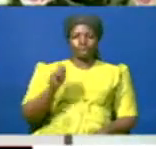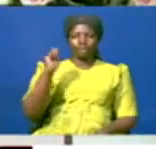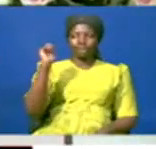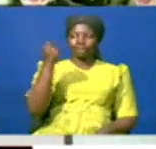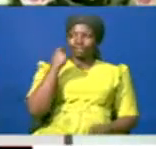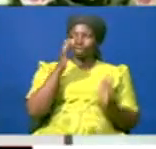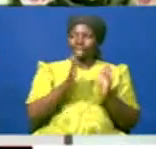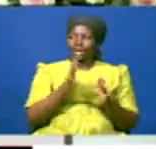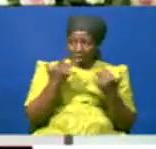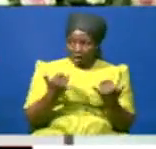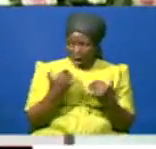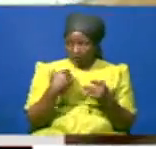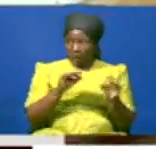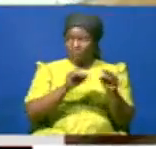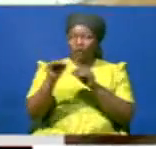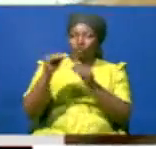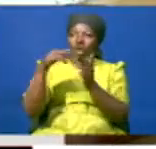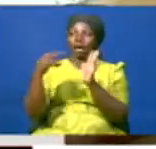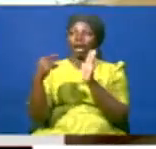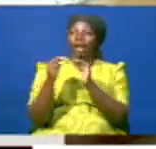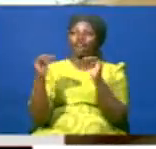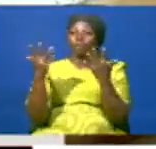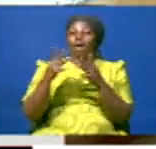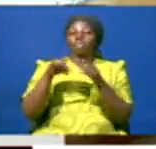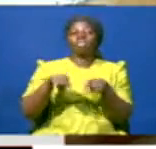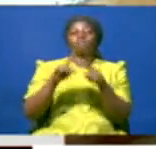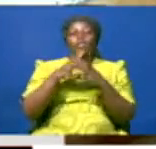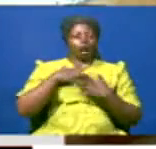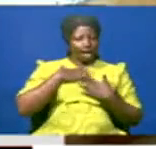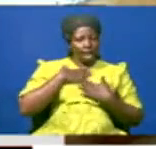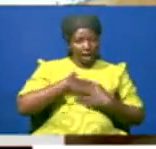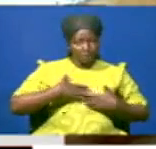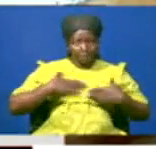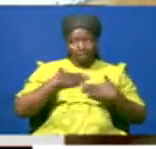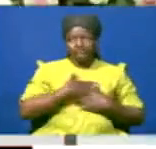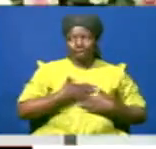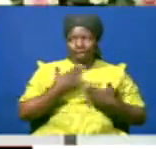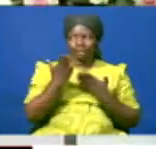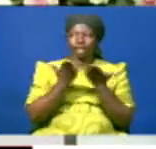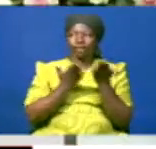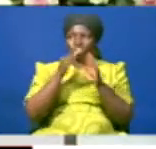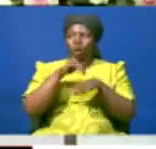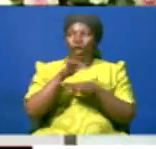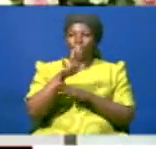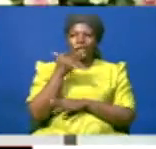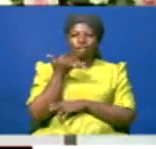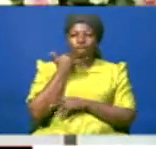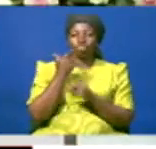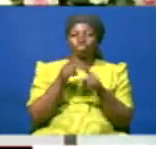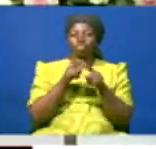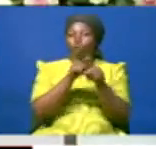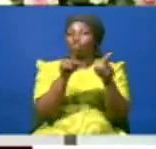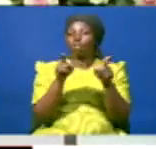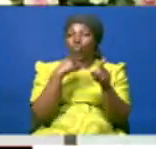have now got to a point where they appreciate services on their mobile phone. Those of you that invest in